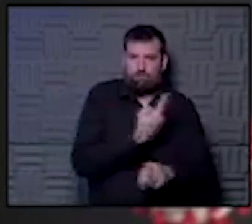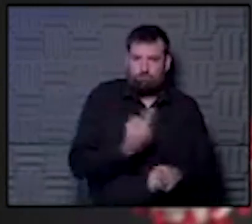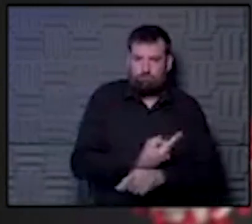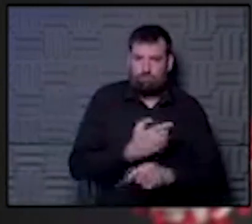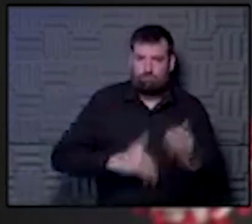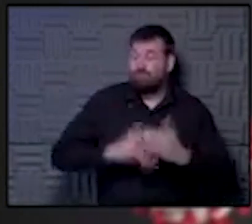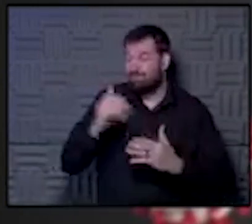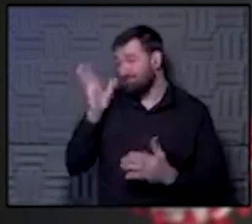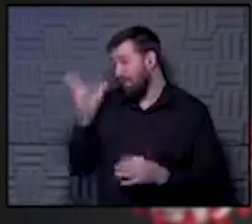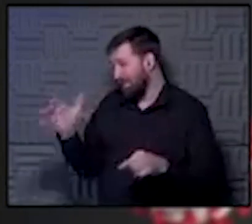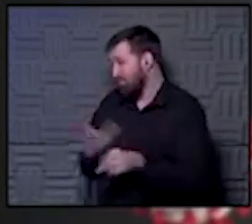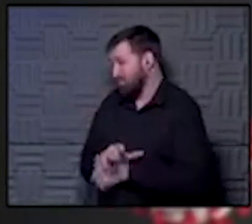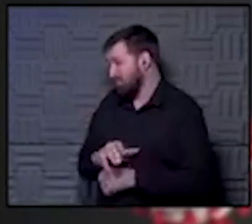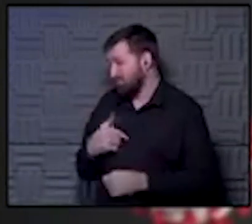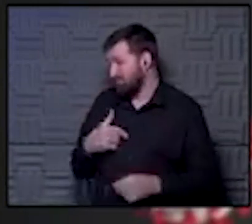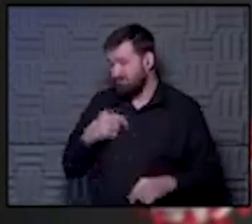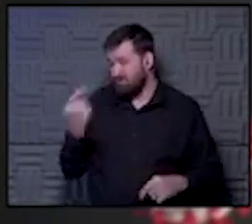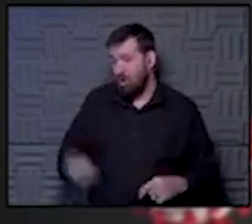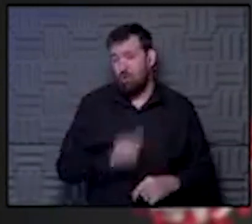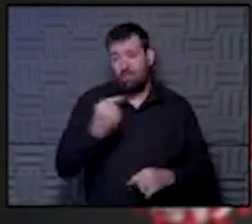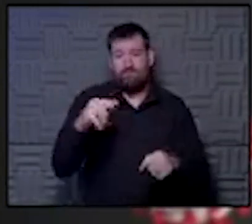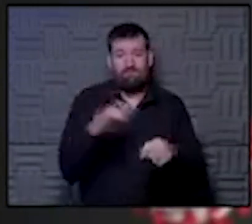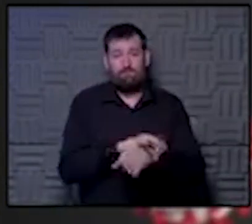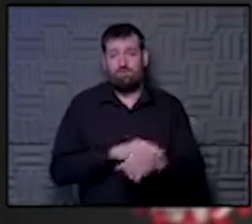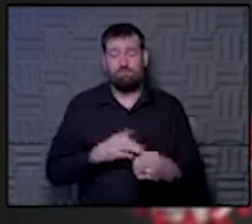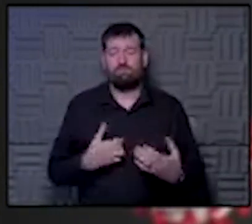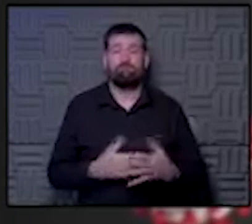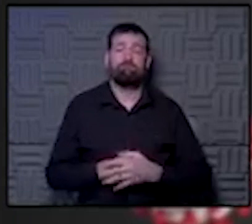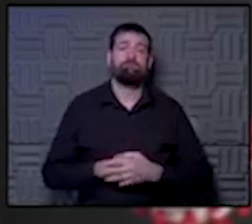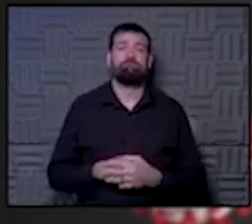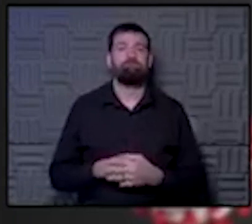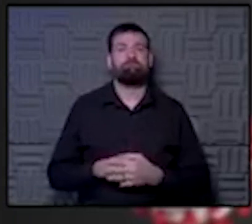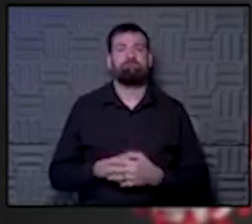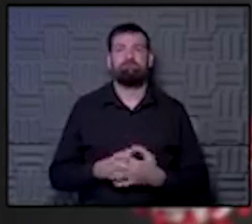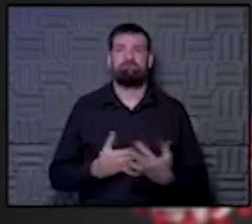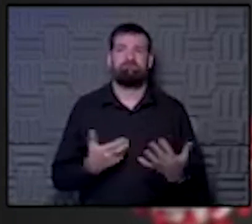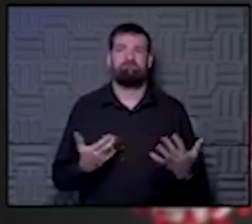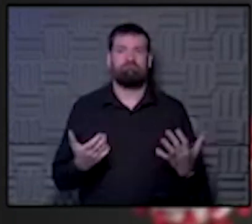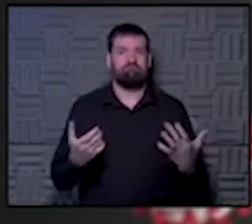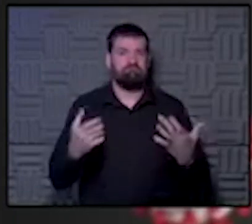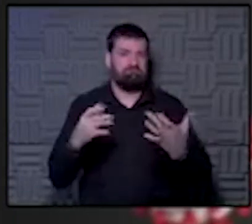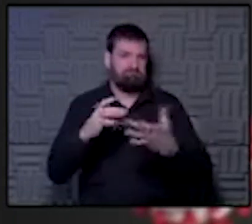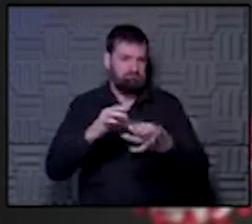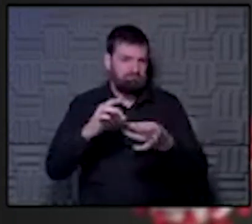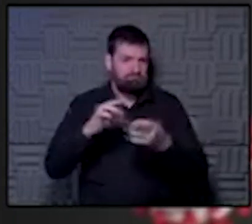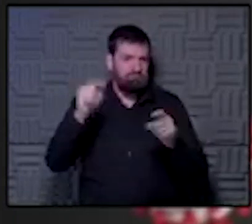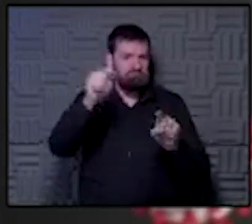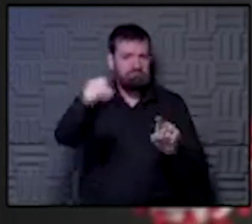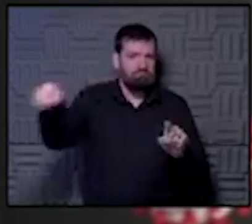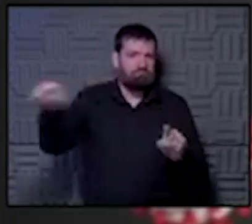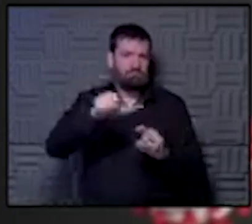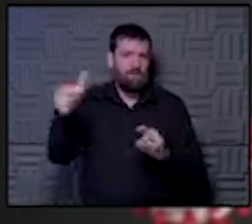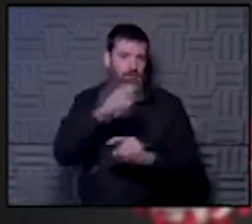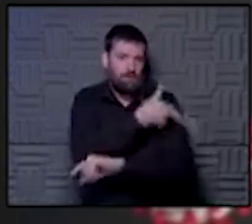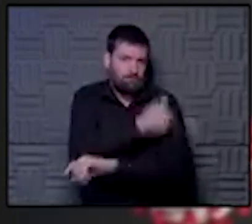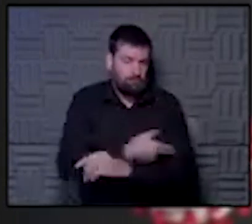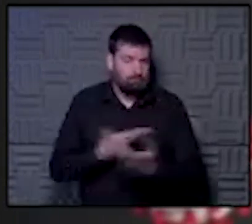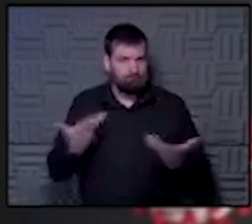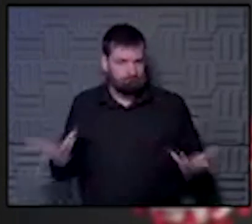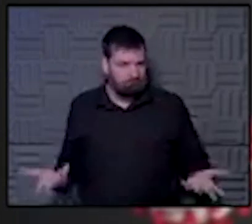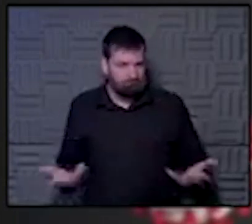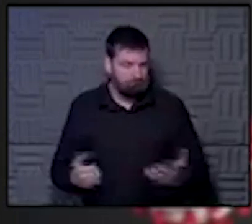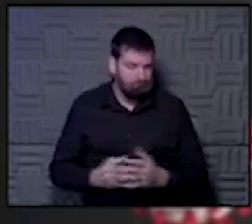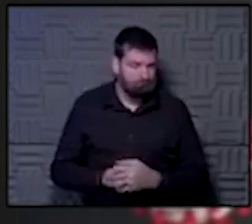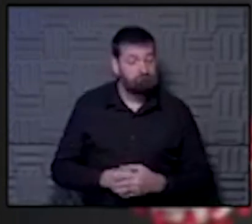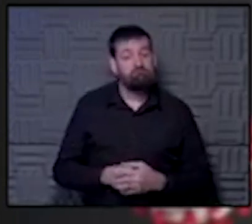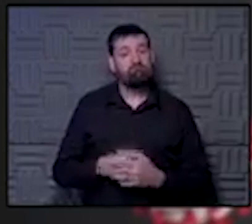be full because we're always full, and so I think I can't comment on every other hospital. What we know is